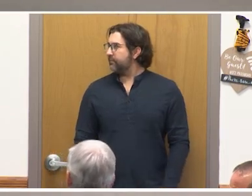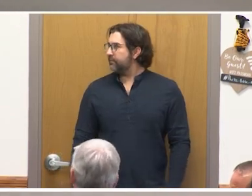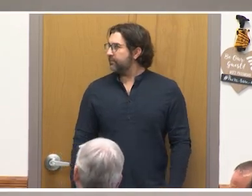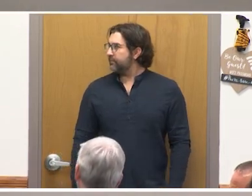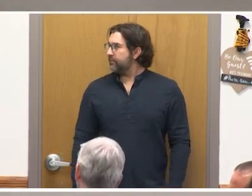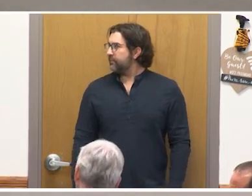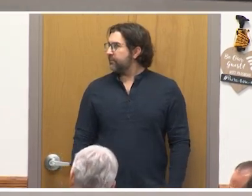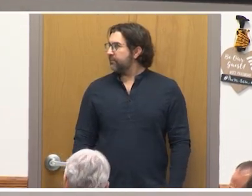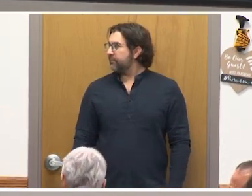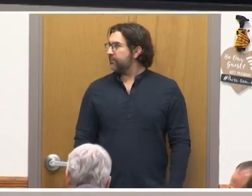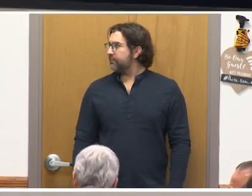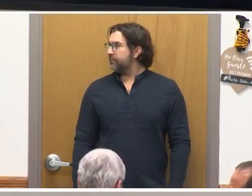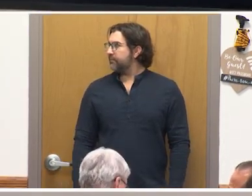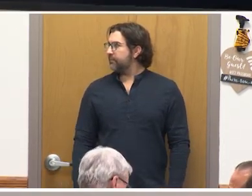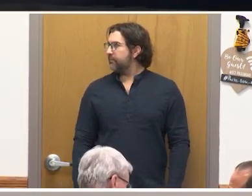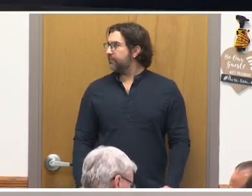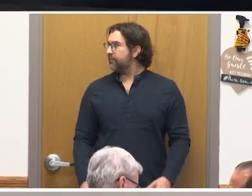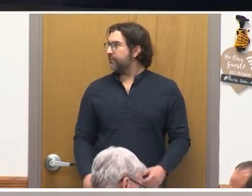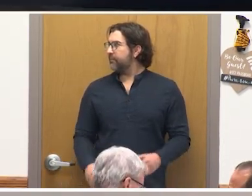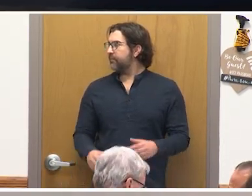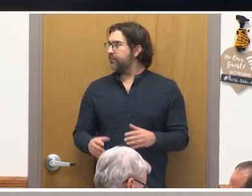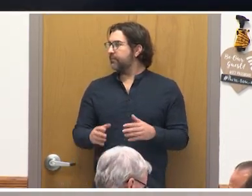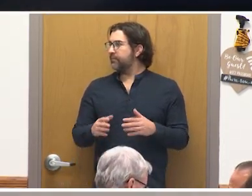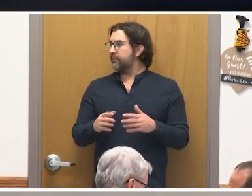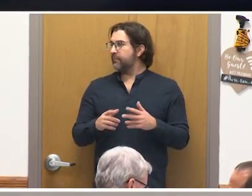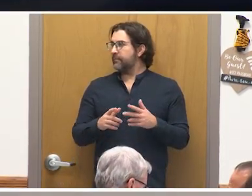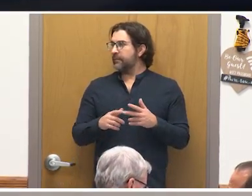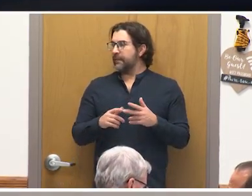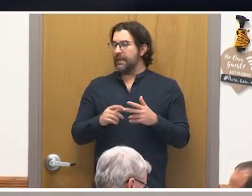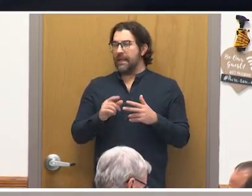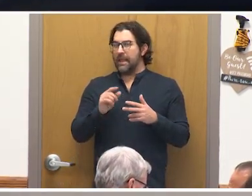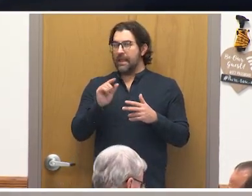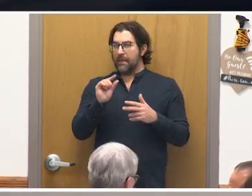here? So it does make